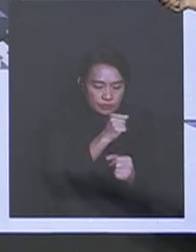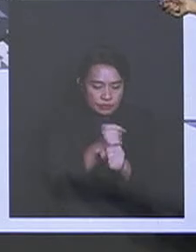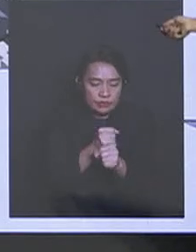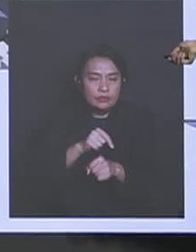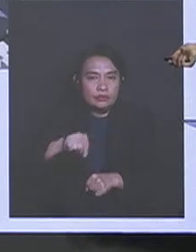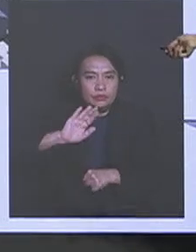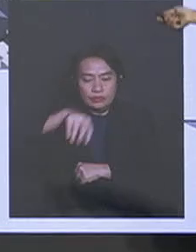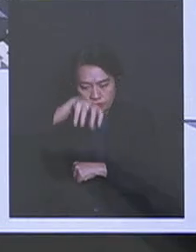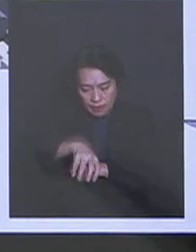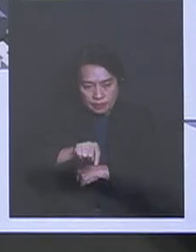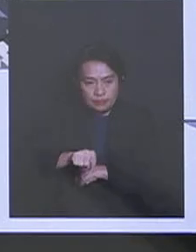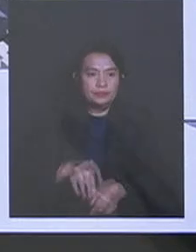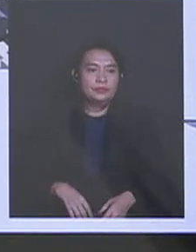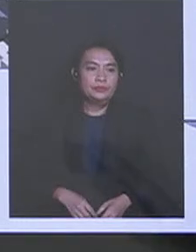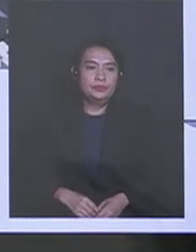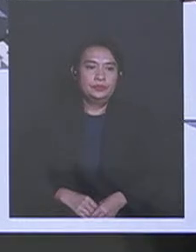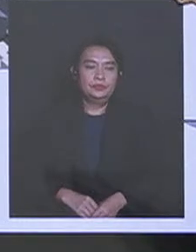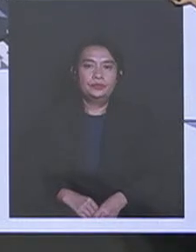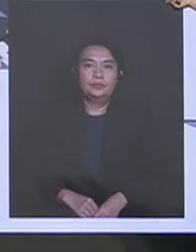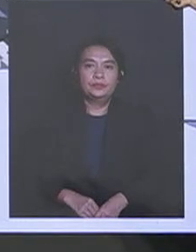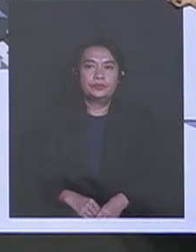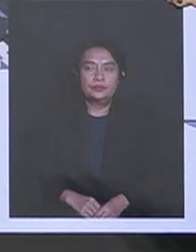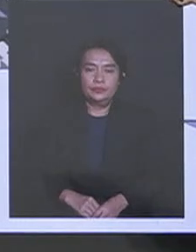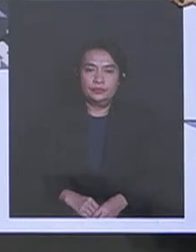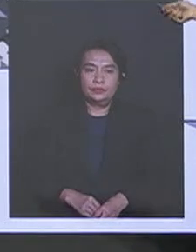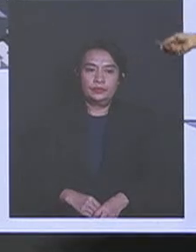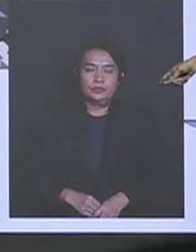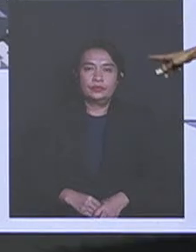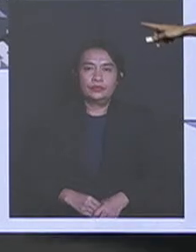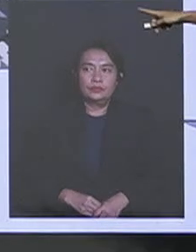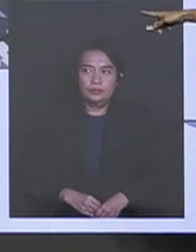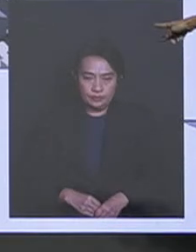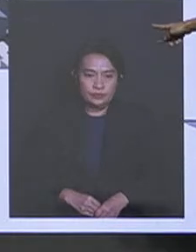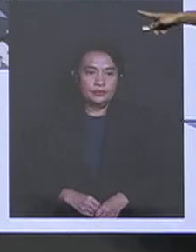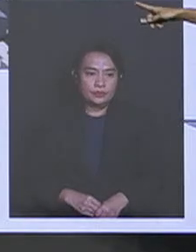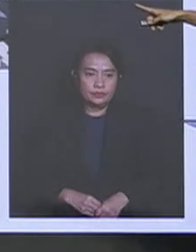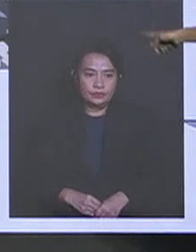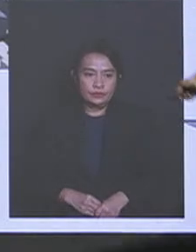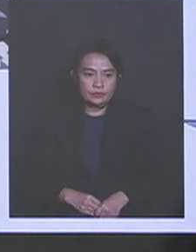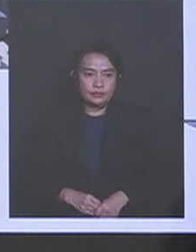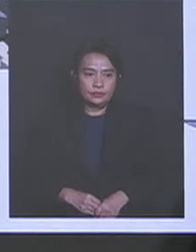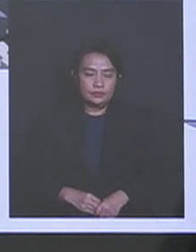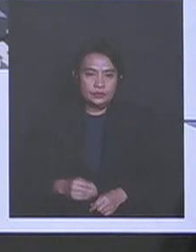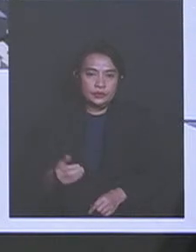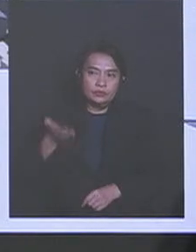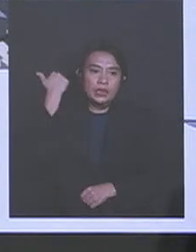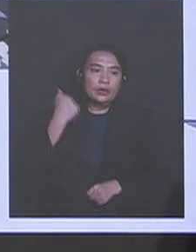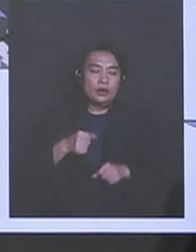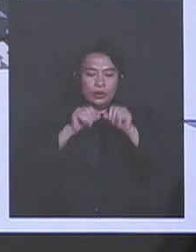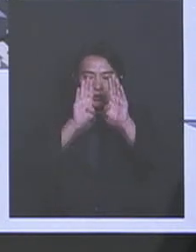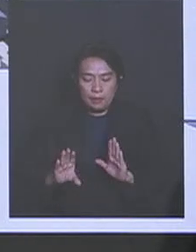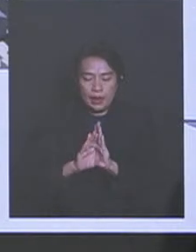And so this was the existing conditions at the time, 2013 projected build out.